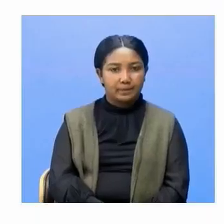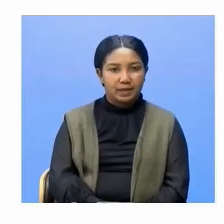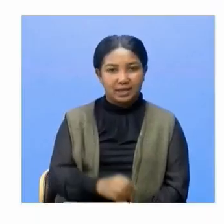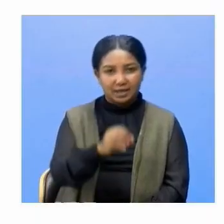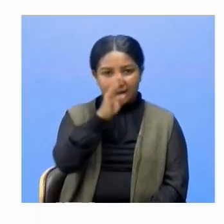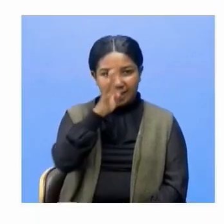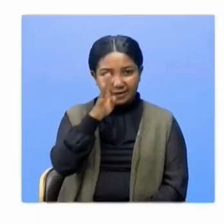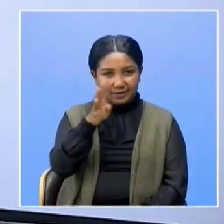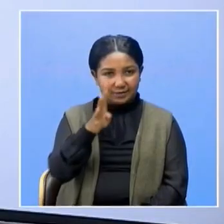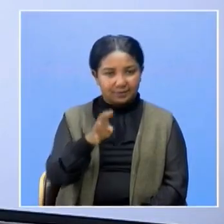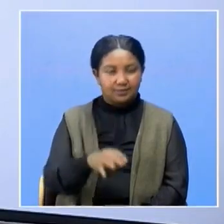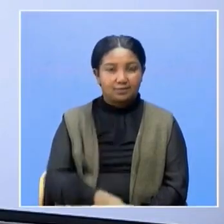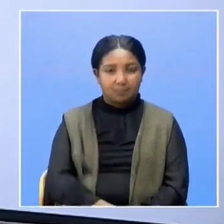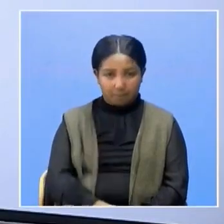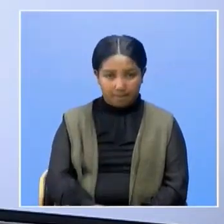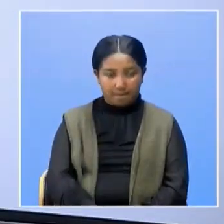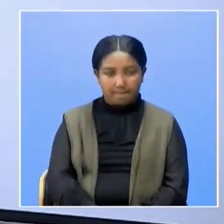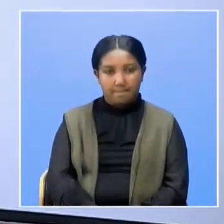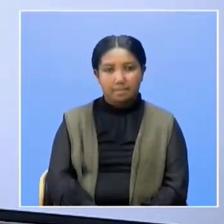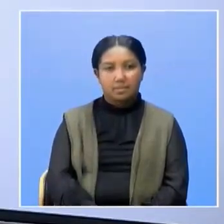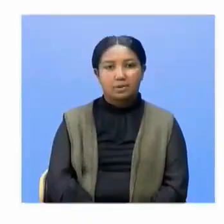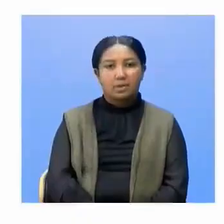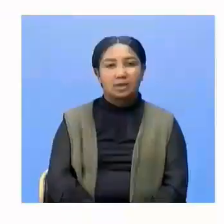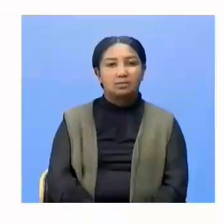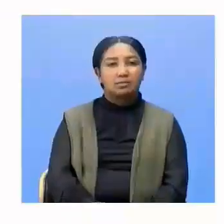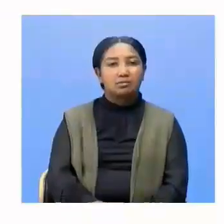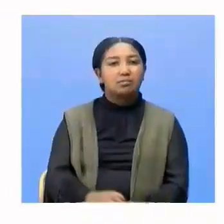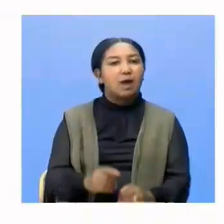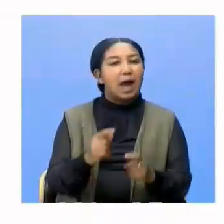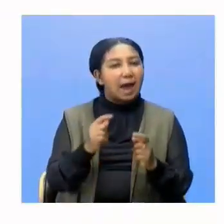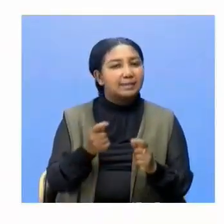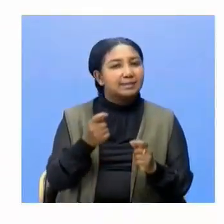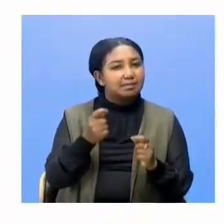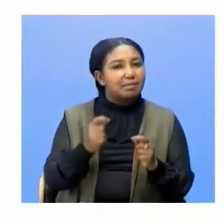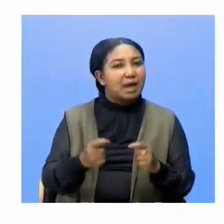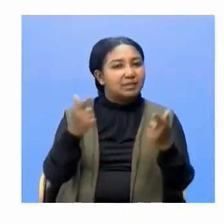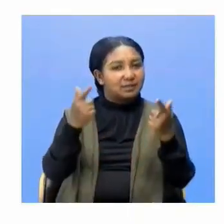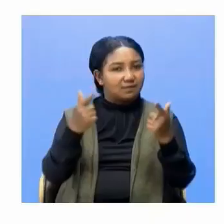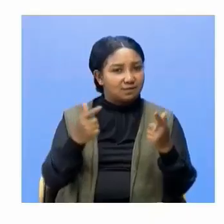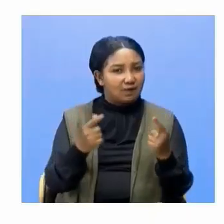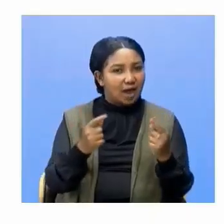Creative. Yes? Expensive.